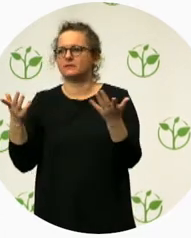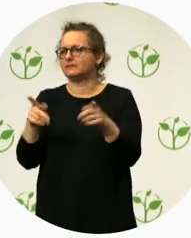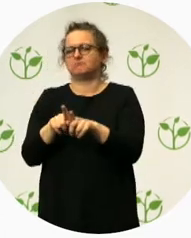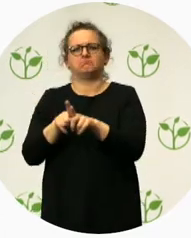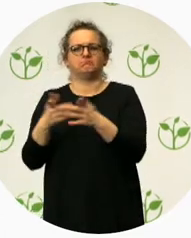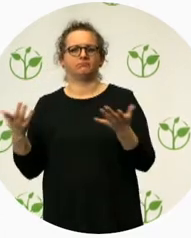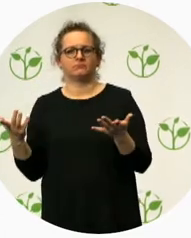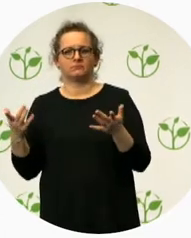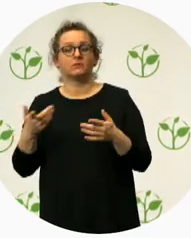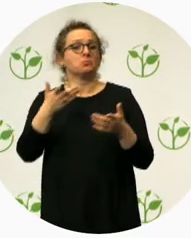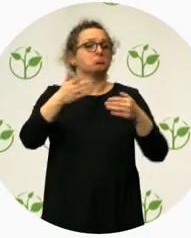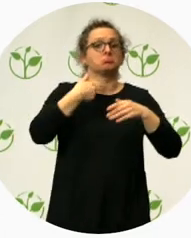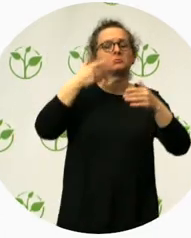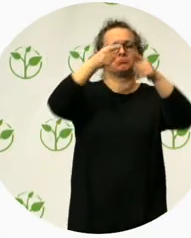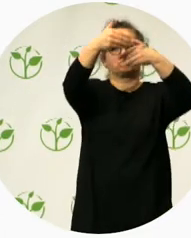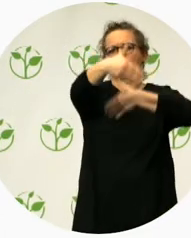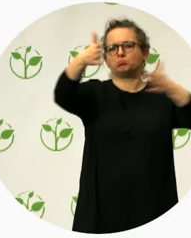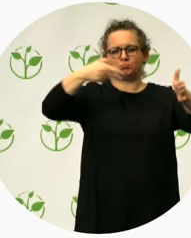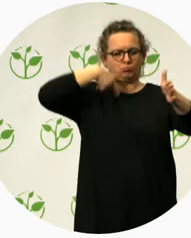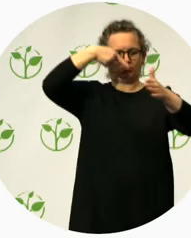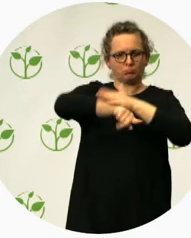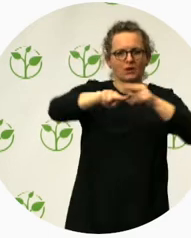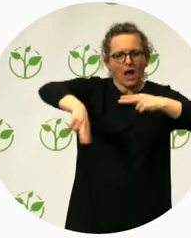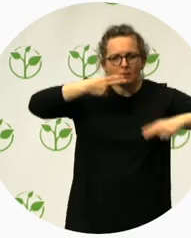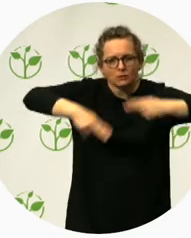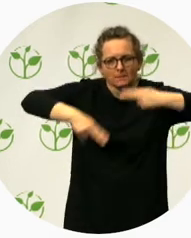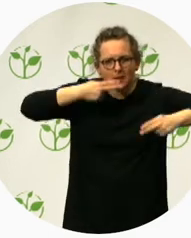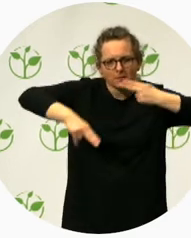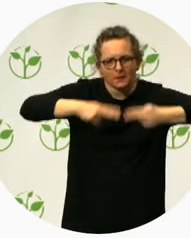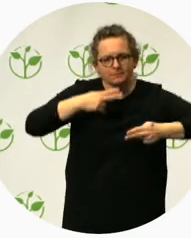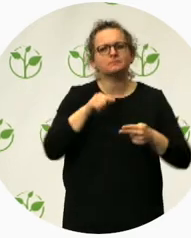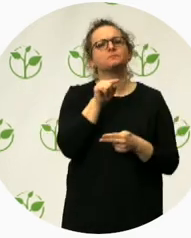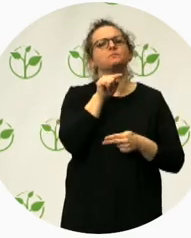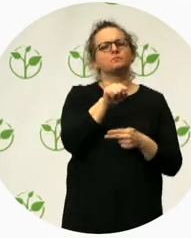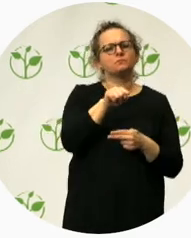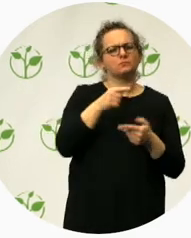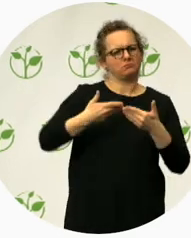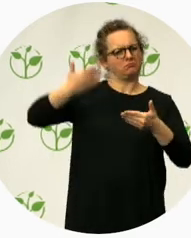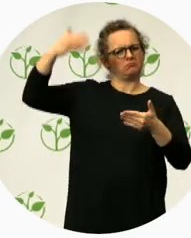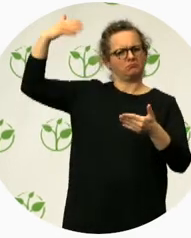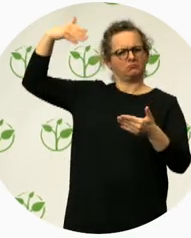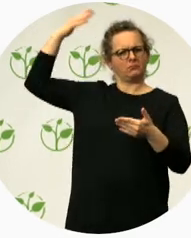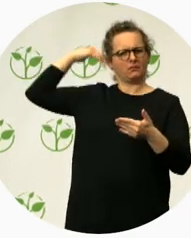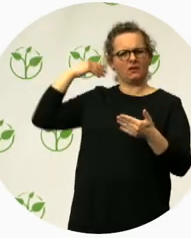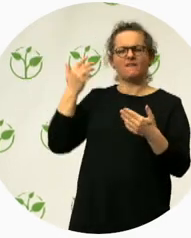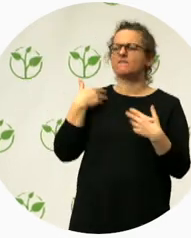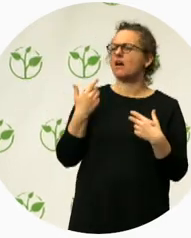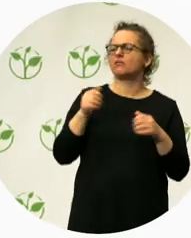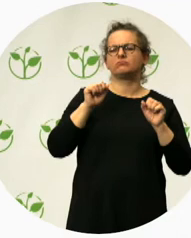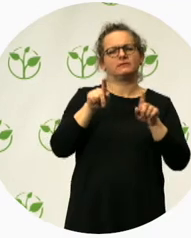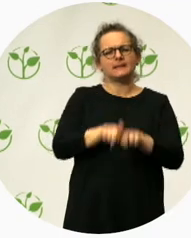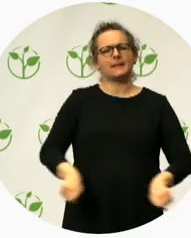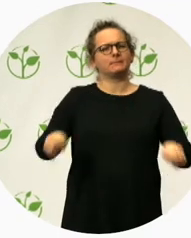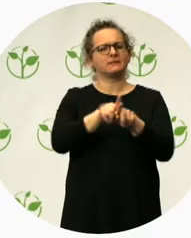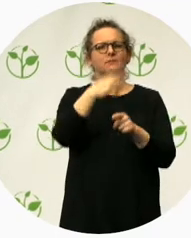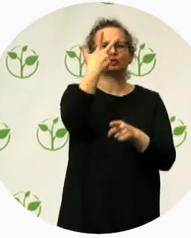restaurant, you ordered these three foods. It's a pretty good chance you're going to order one of those three again. So let's call up the